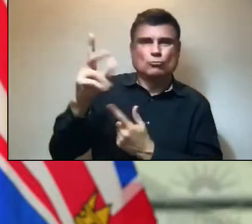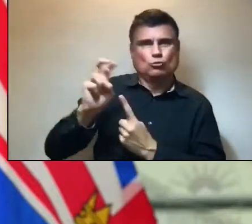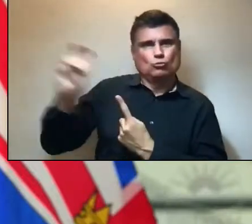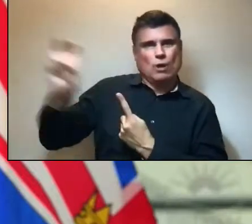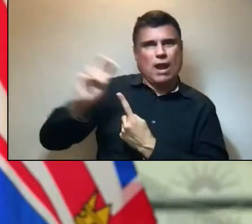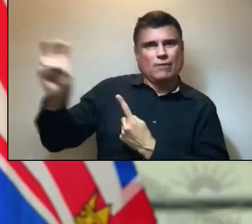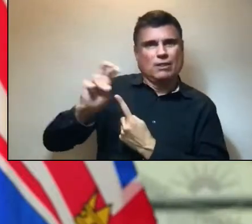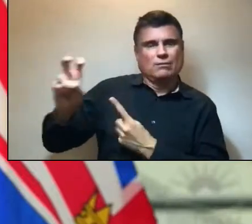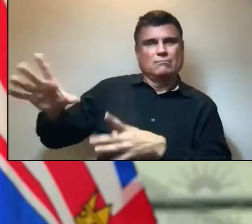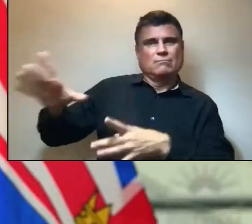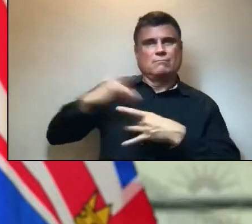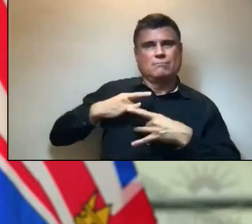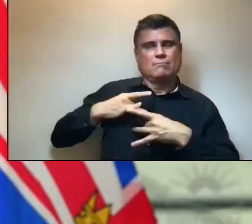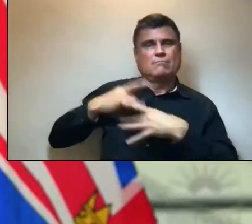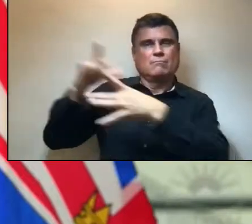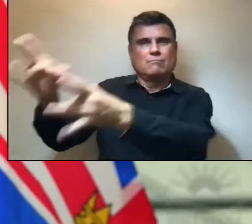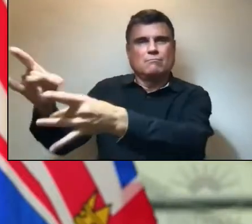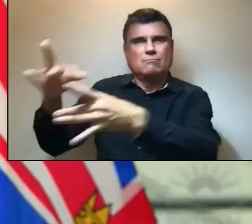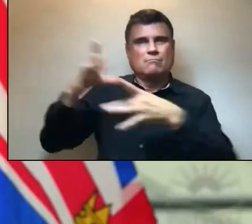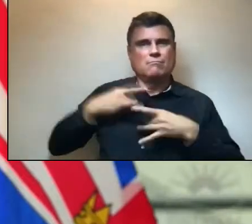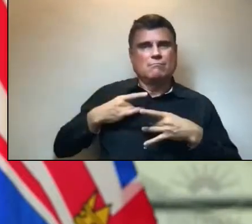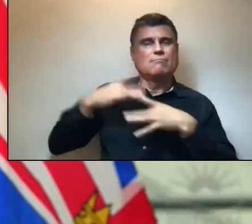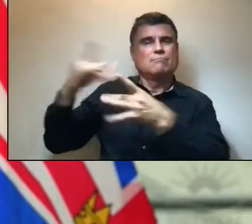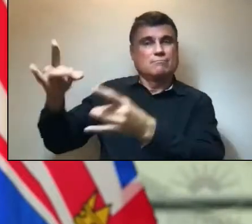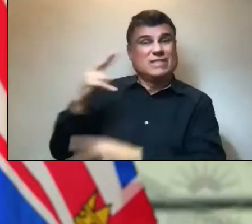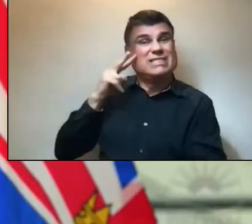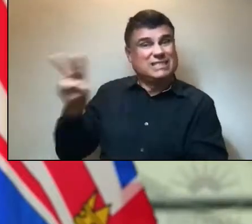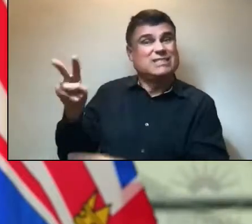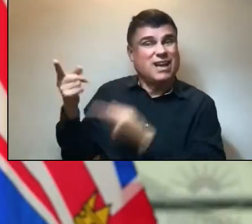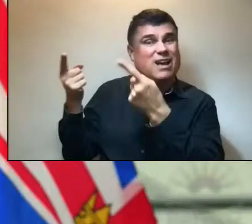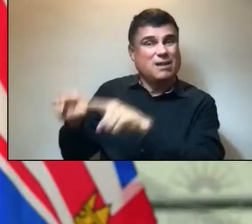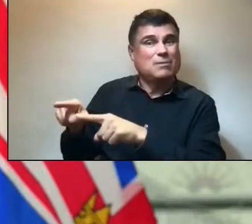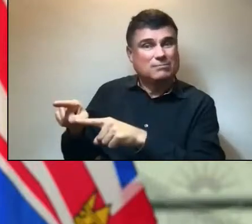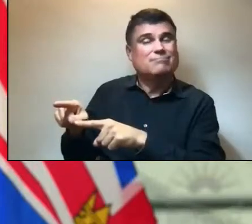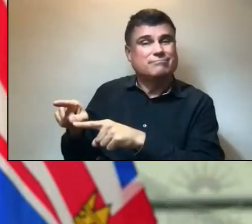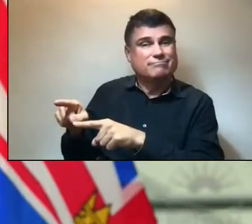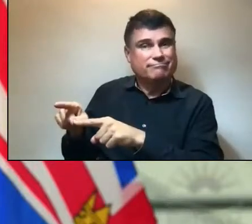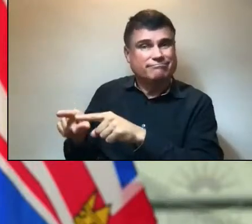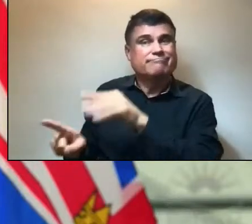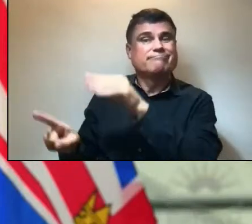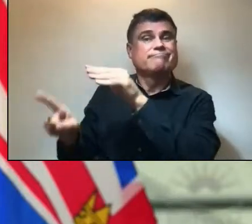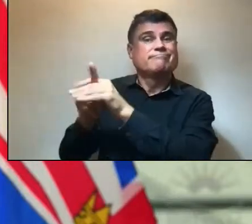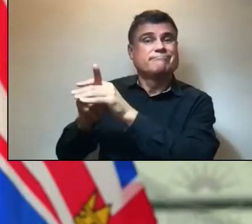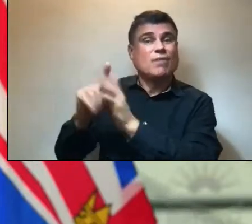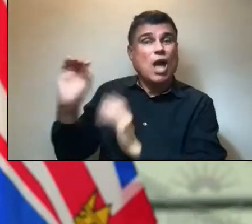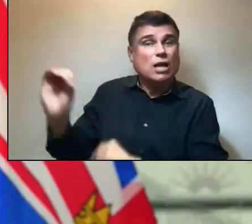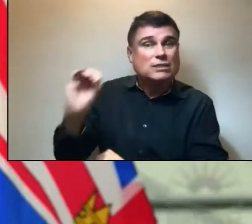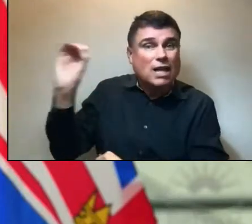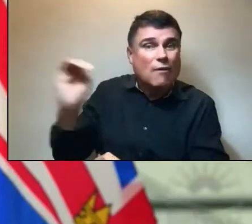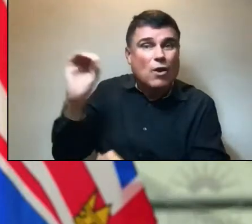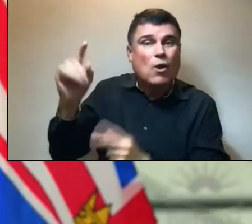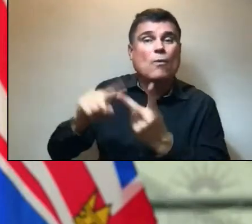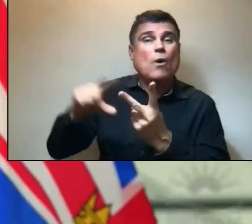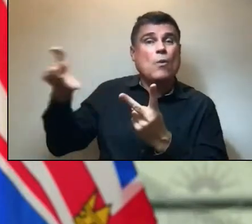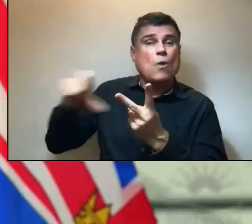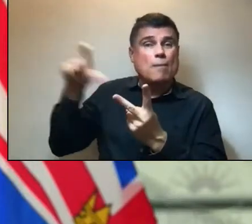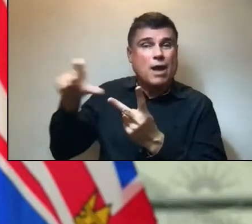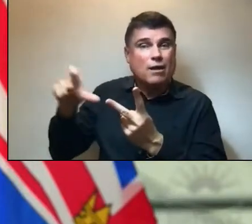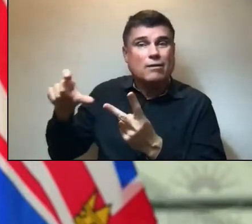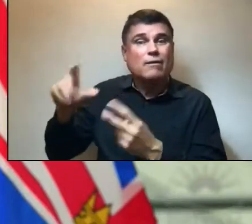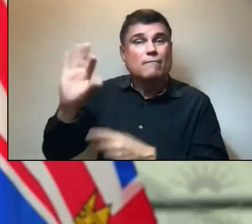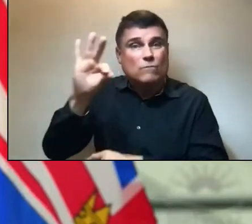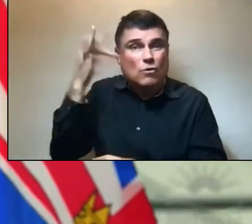of it driven still by Delta. We're seeing it in Ontario, we're seeing it in Quebec, we're seeing it in France, Germany,